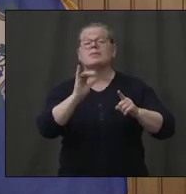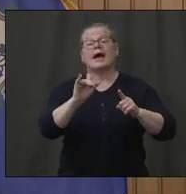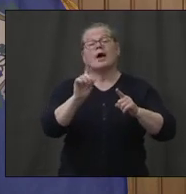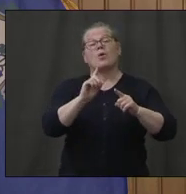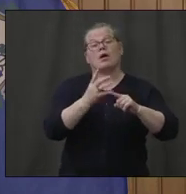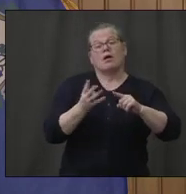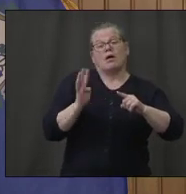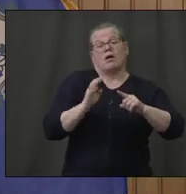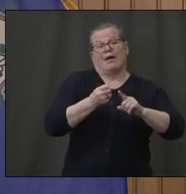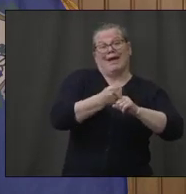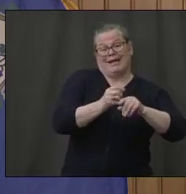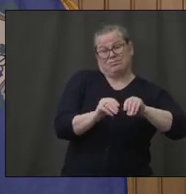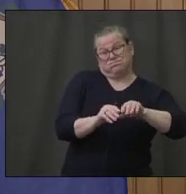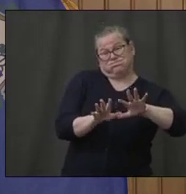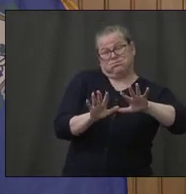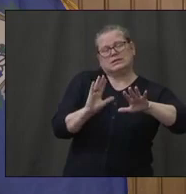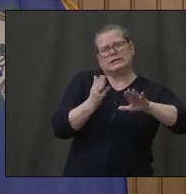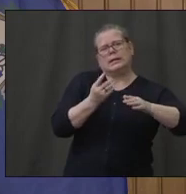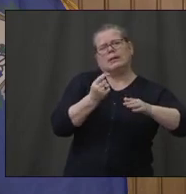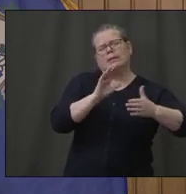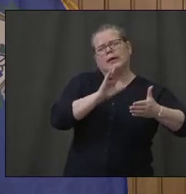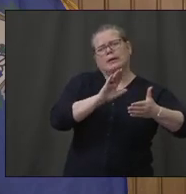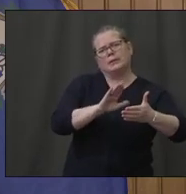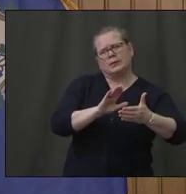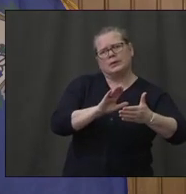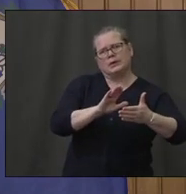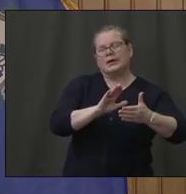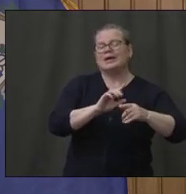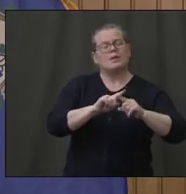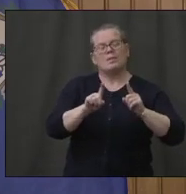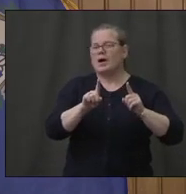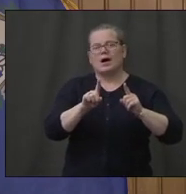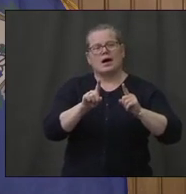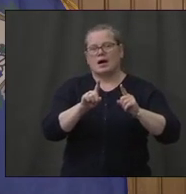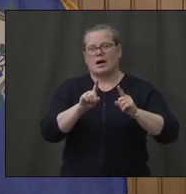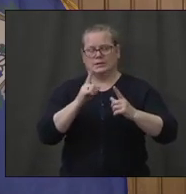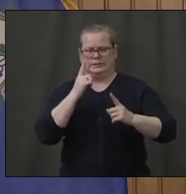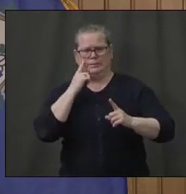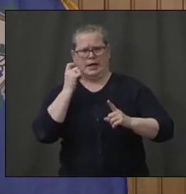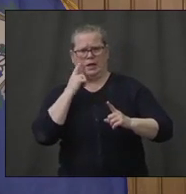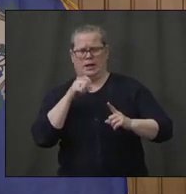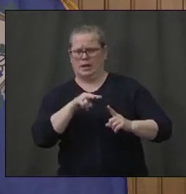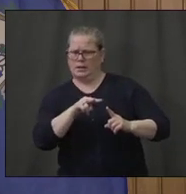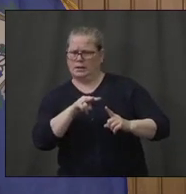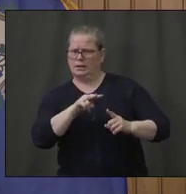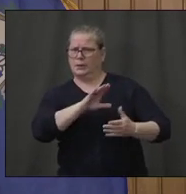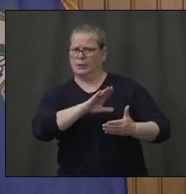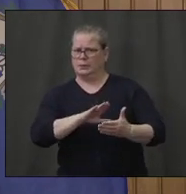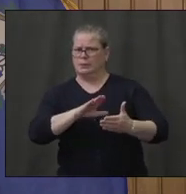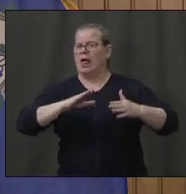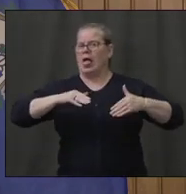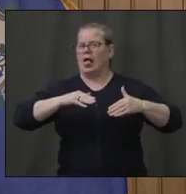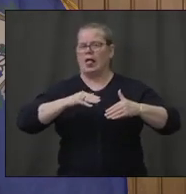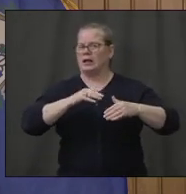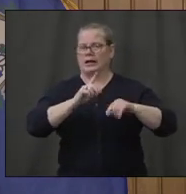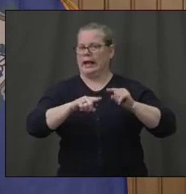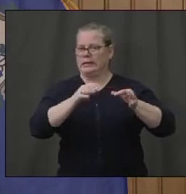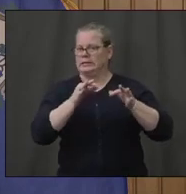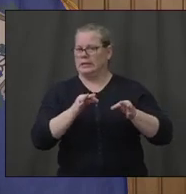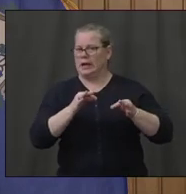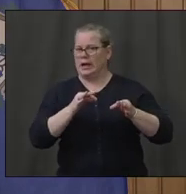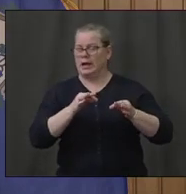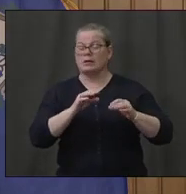some slight moderation, but it's really too early to speculate on that. But I think you see Fairfield County, we see the